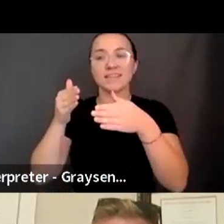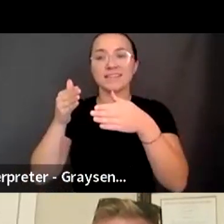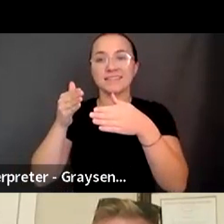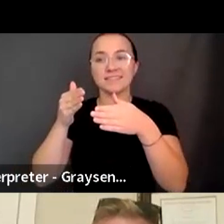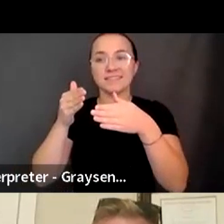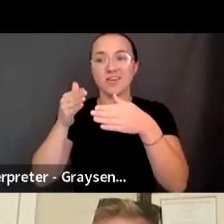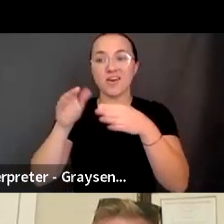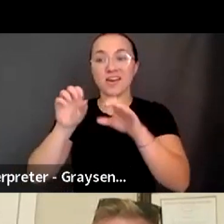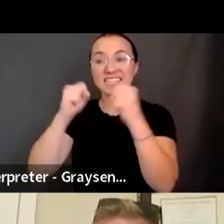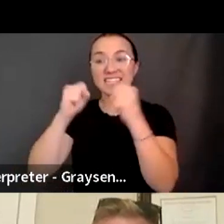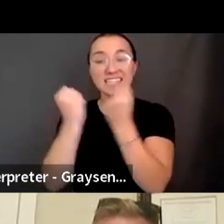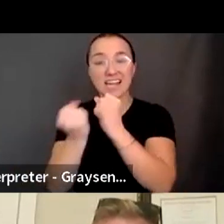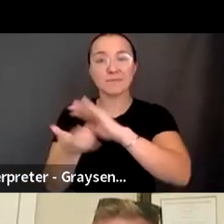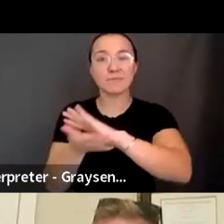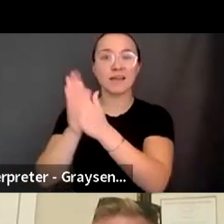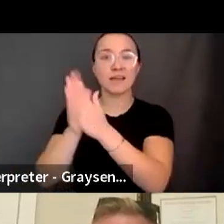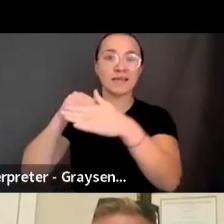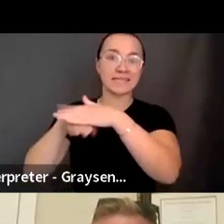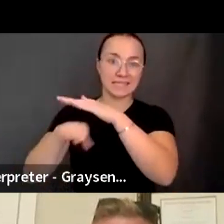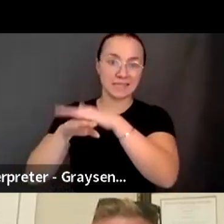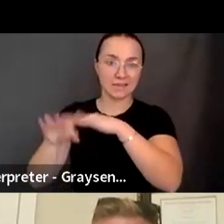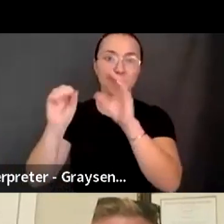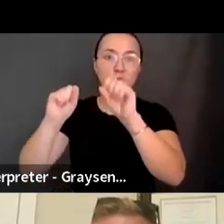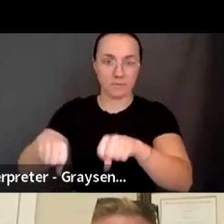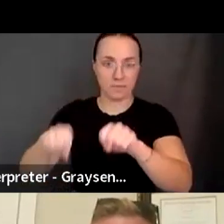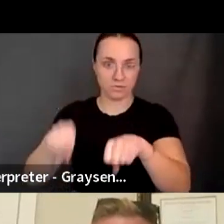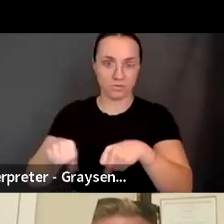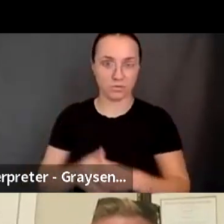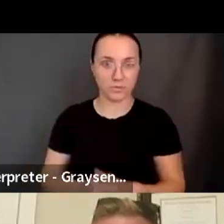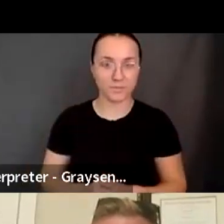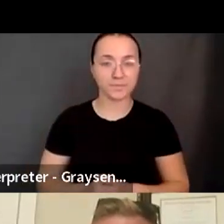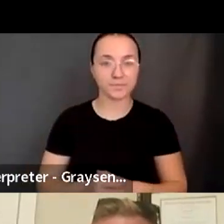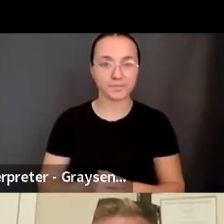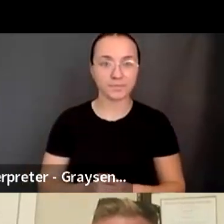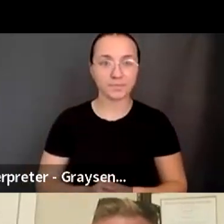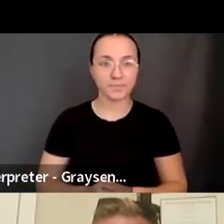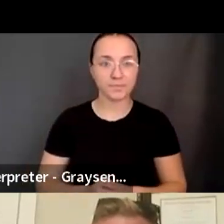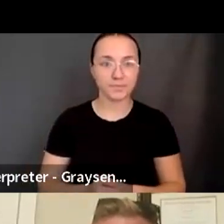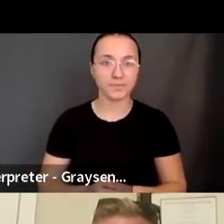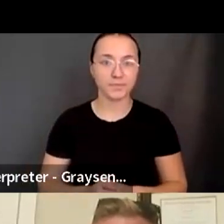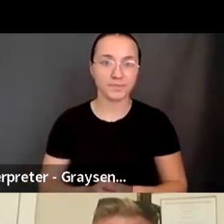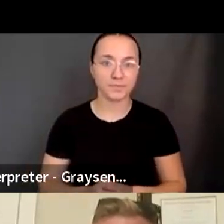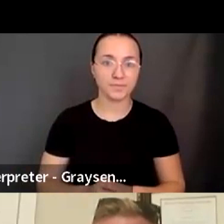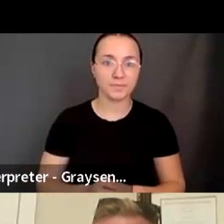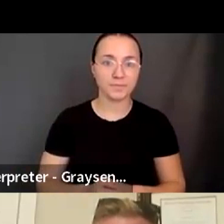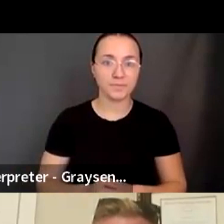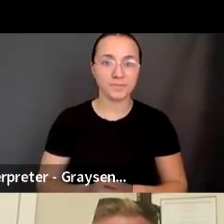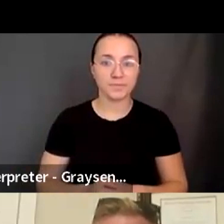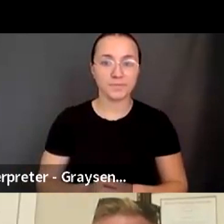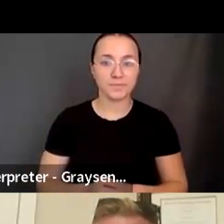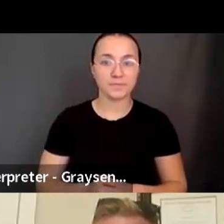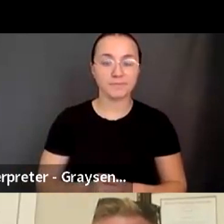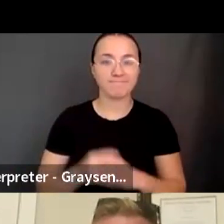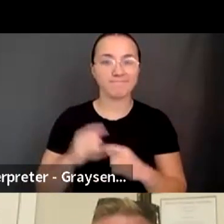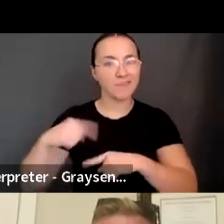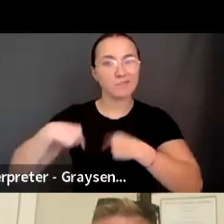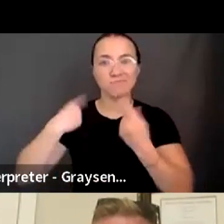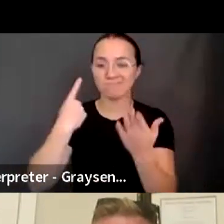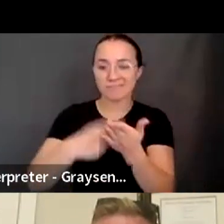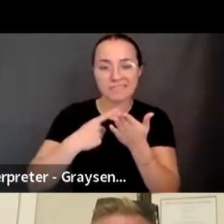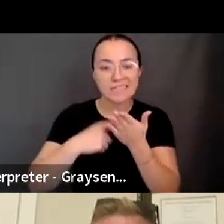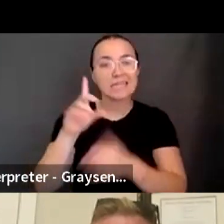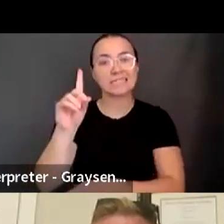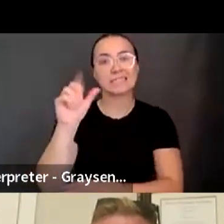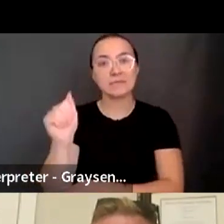society as accessible as we can. there's been discussions of disability